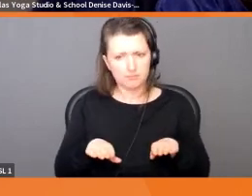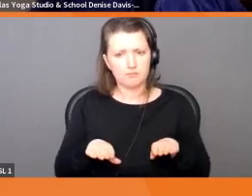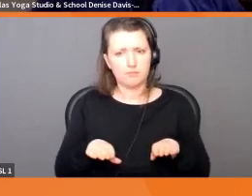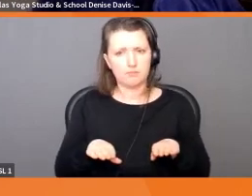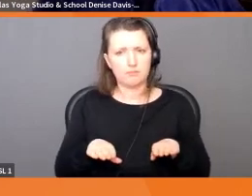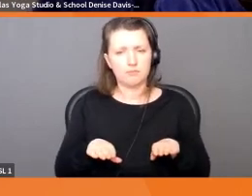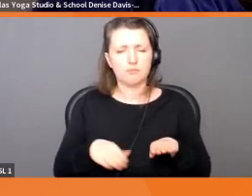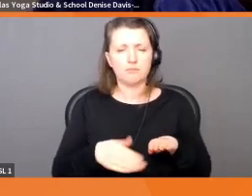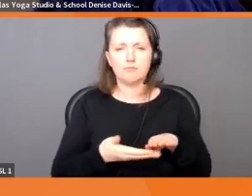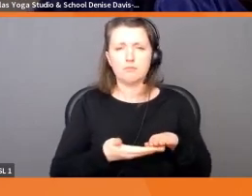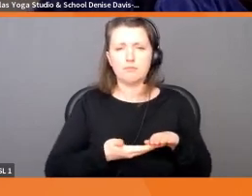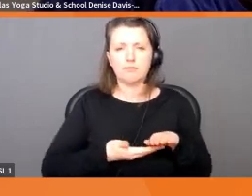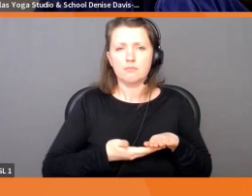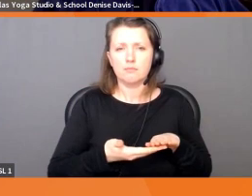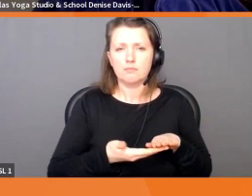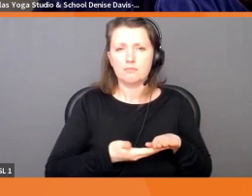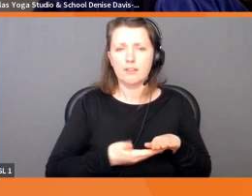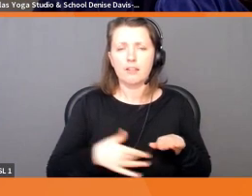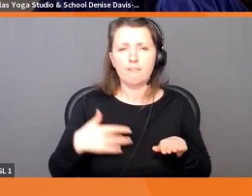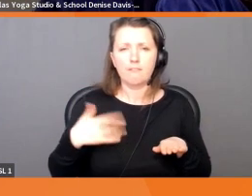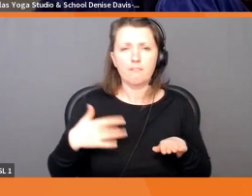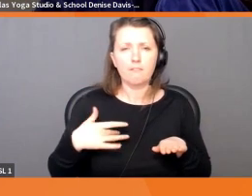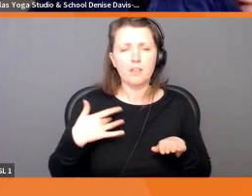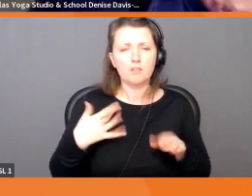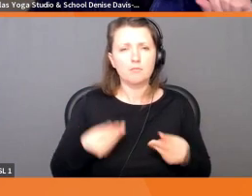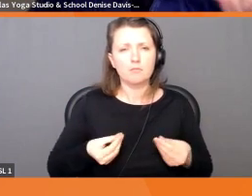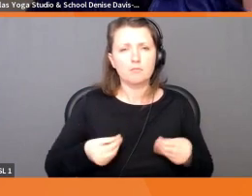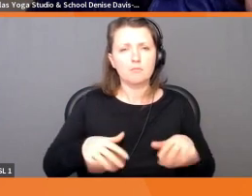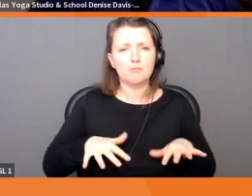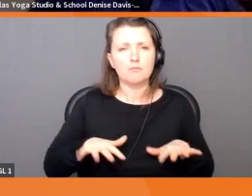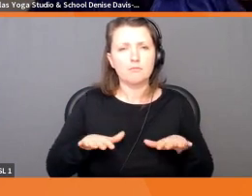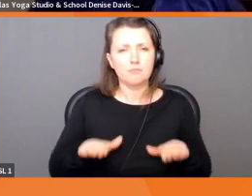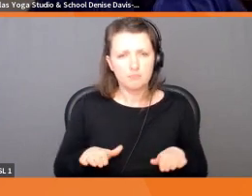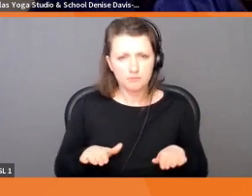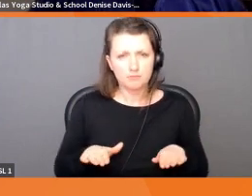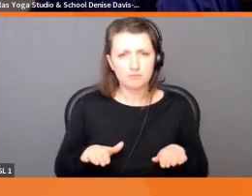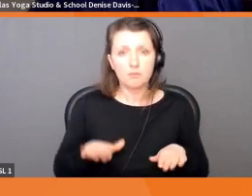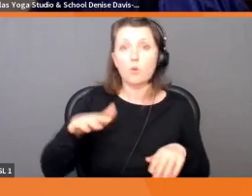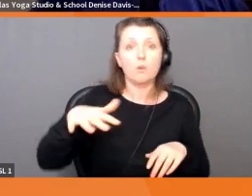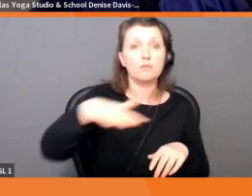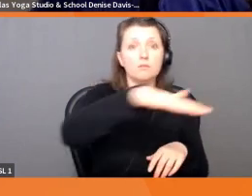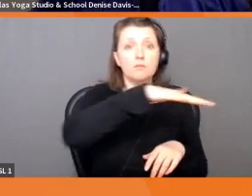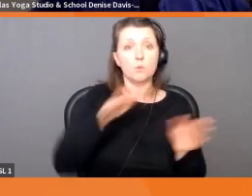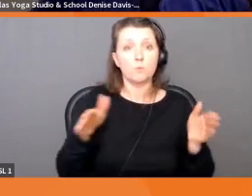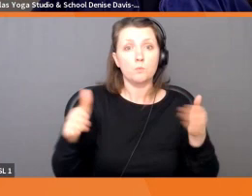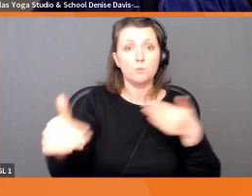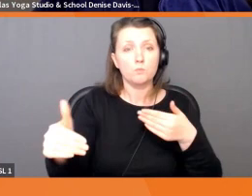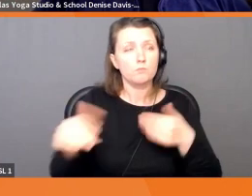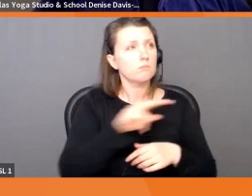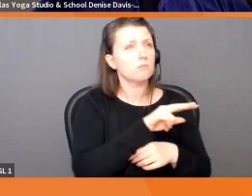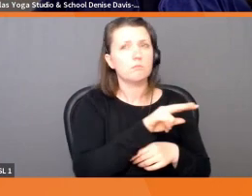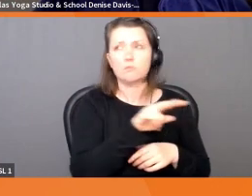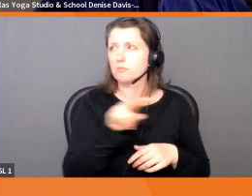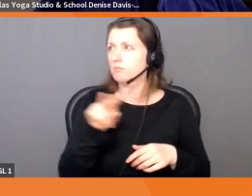of the feet, and just really begin to feel the ground underneath us. Then take a look around your space. Notice the things that